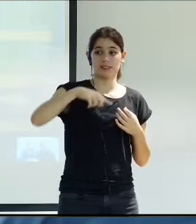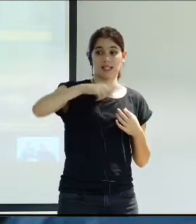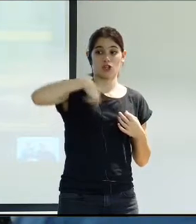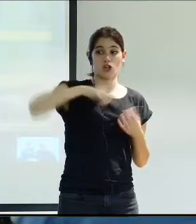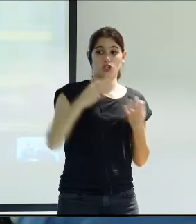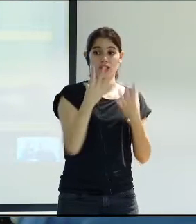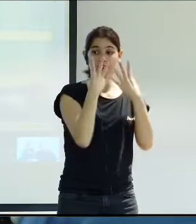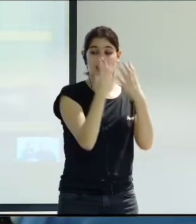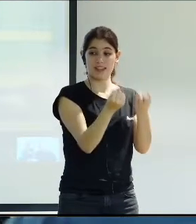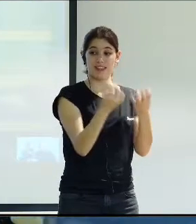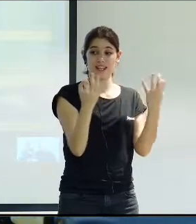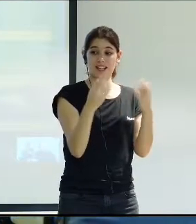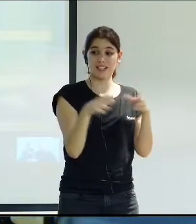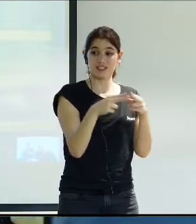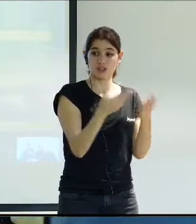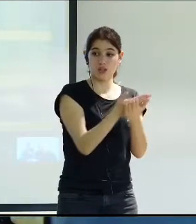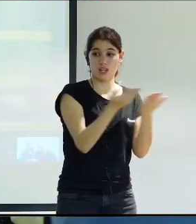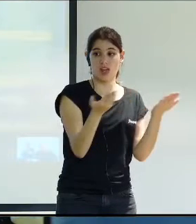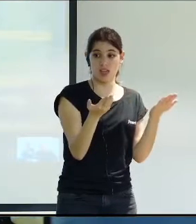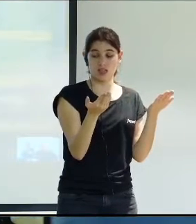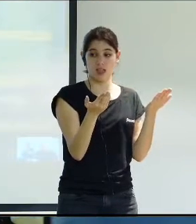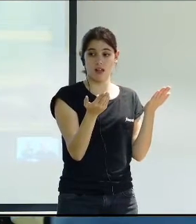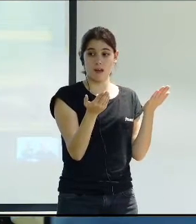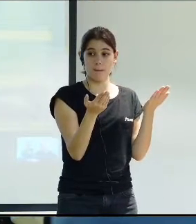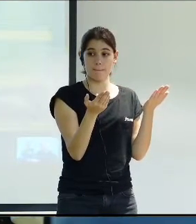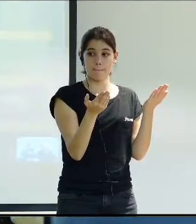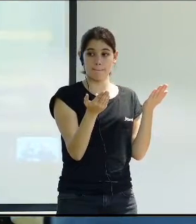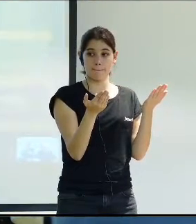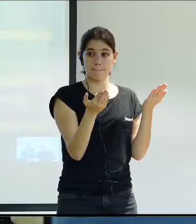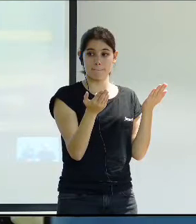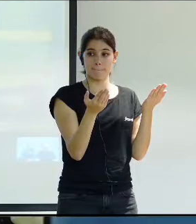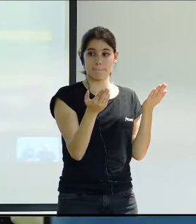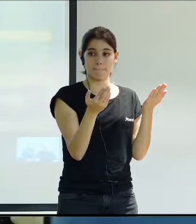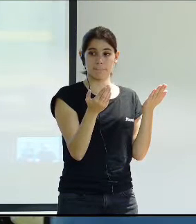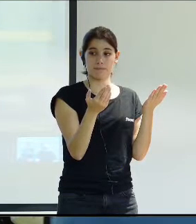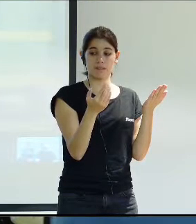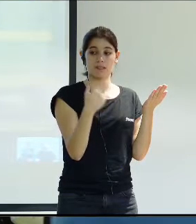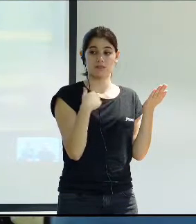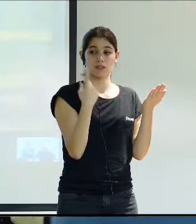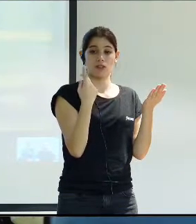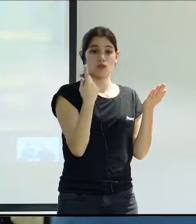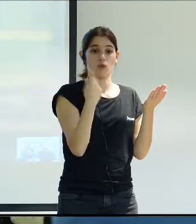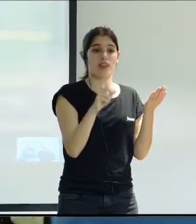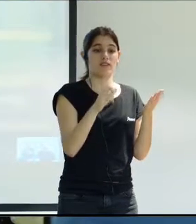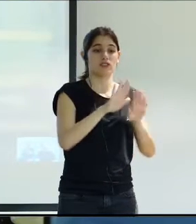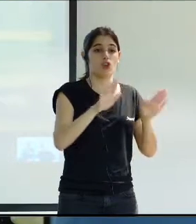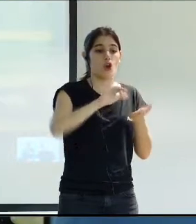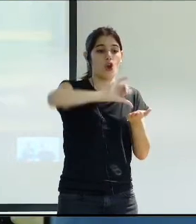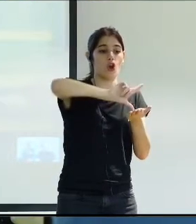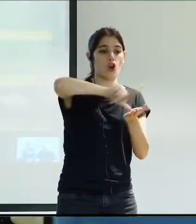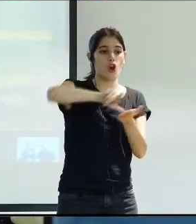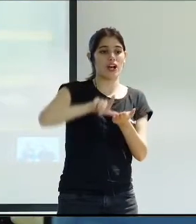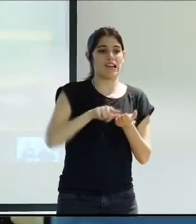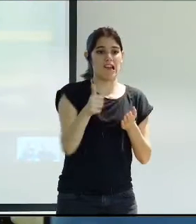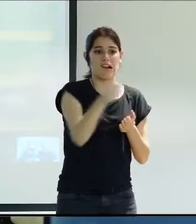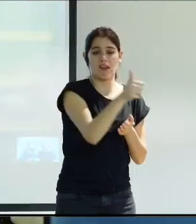community is not your local community, but the community as such. So it is both